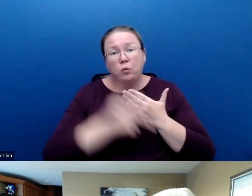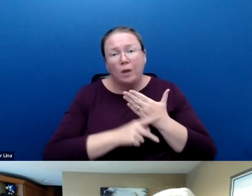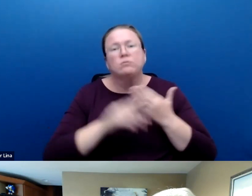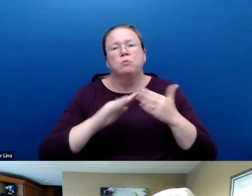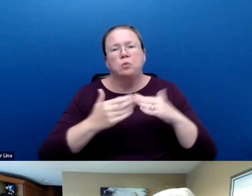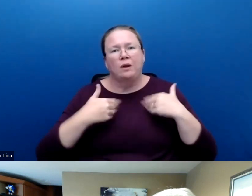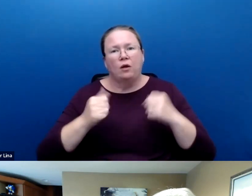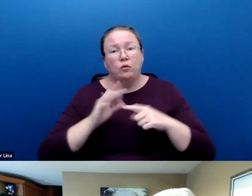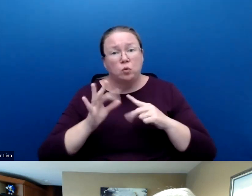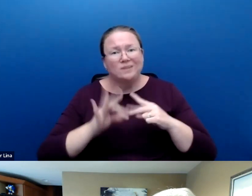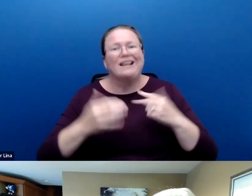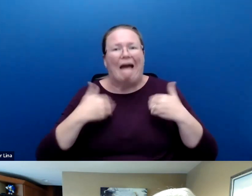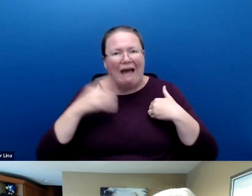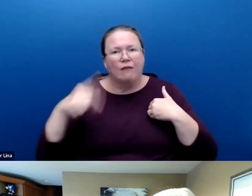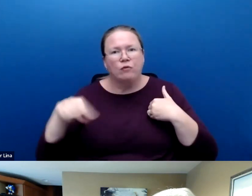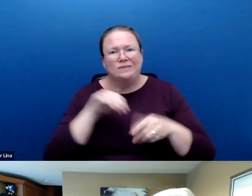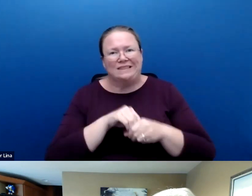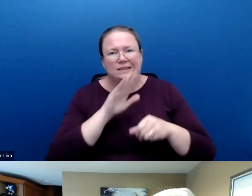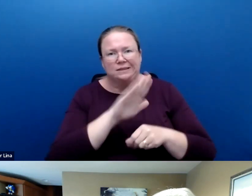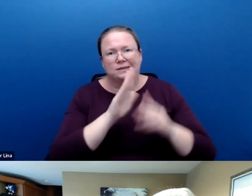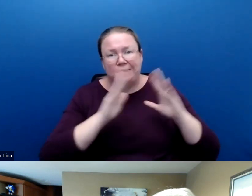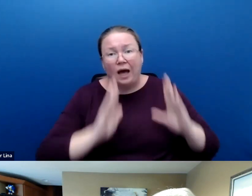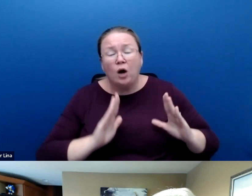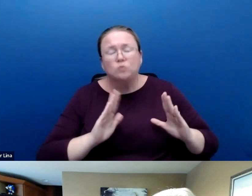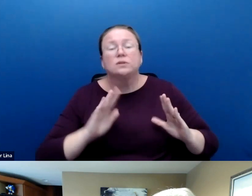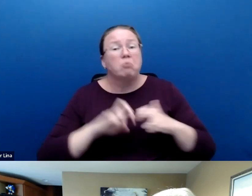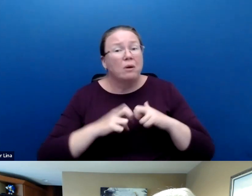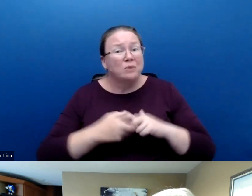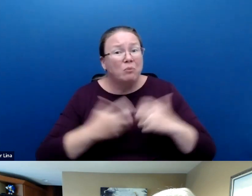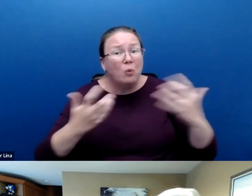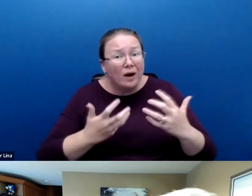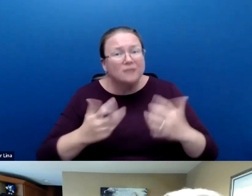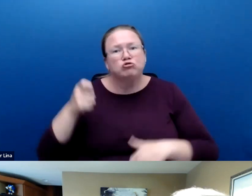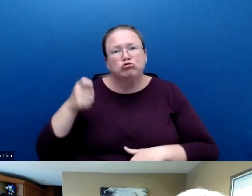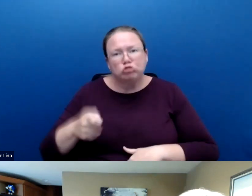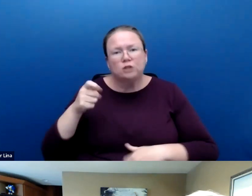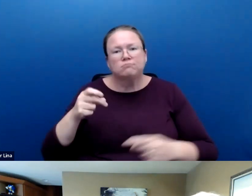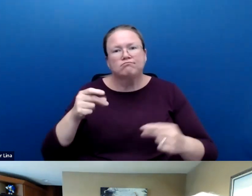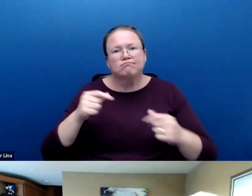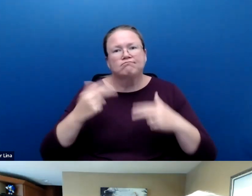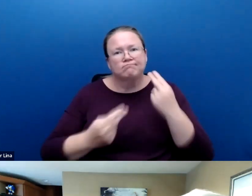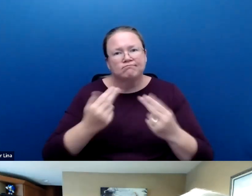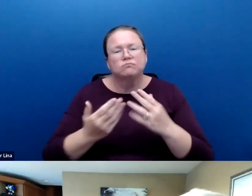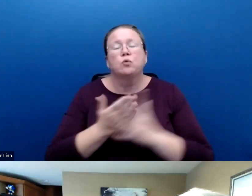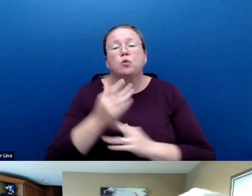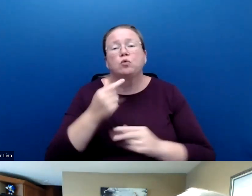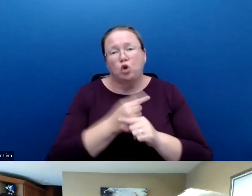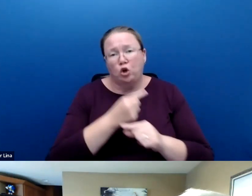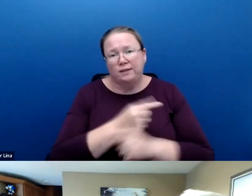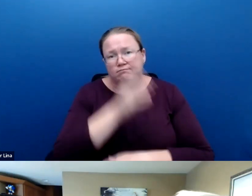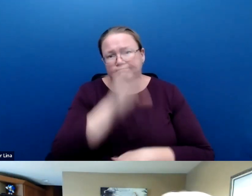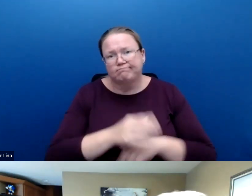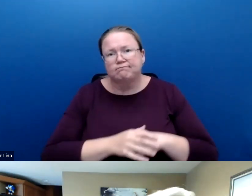Community Health Choices and have those in his home. The big problem is that judges are quick to rush to guardianship